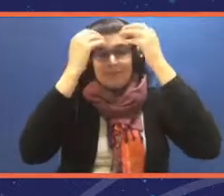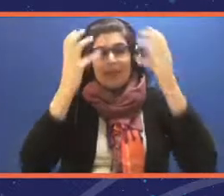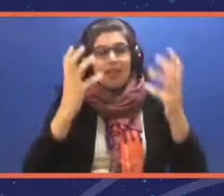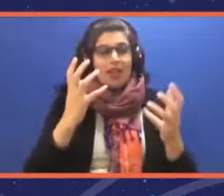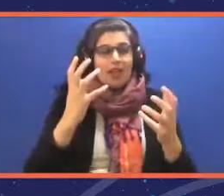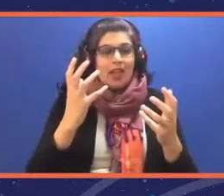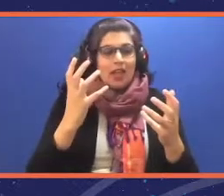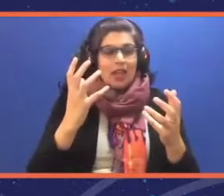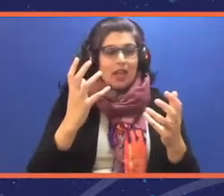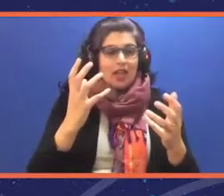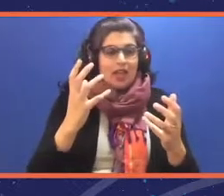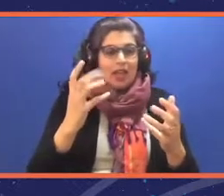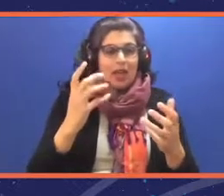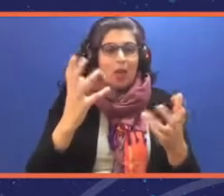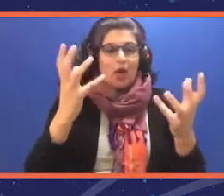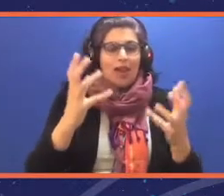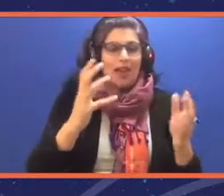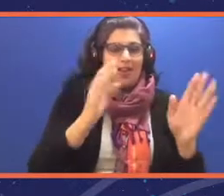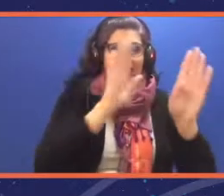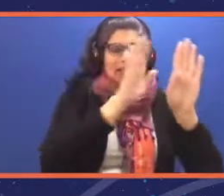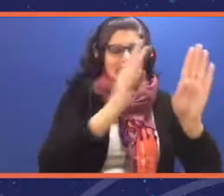like a triptych, if you will.